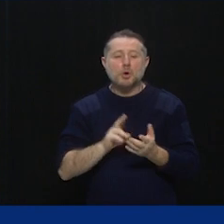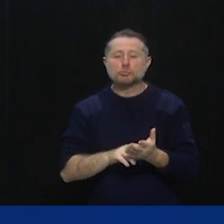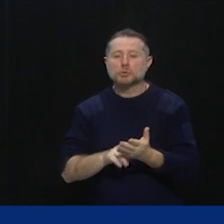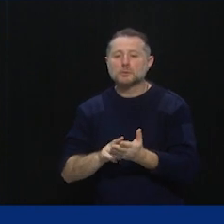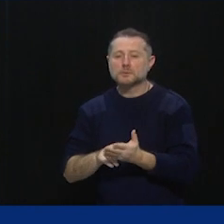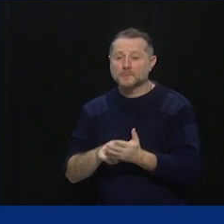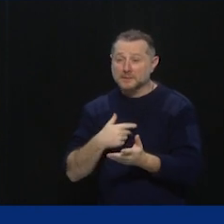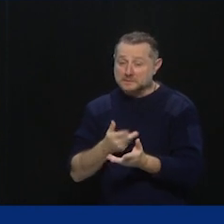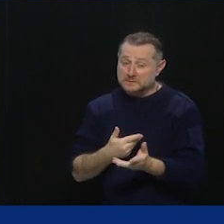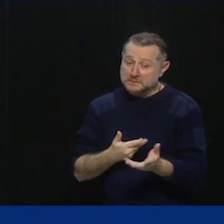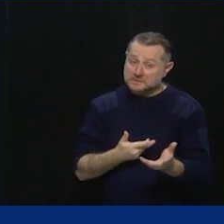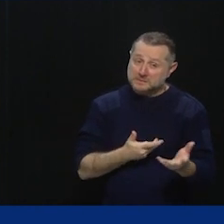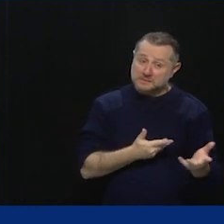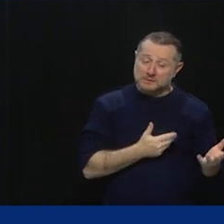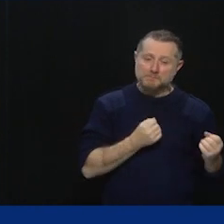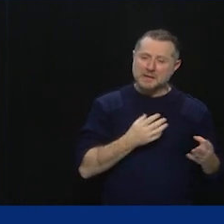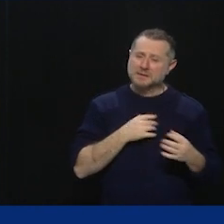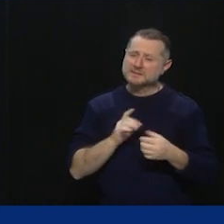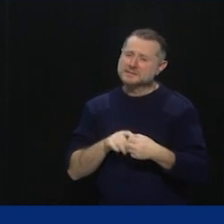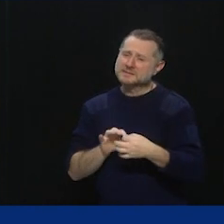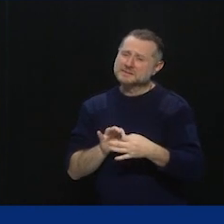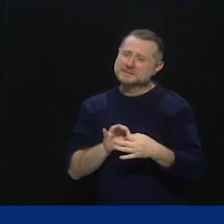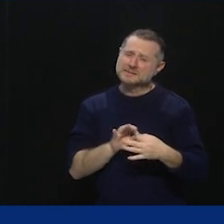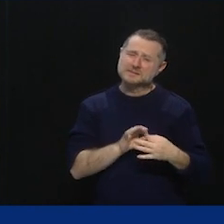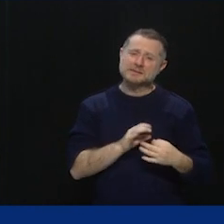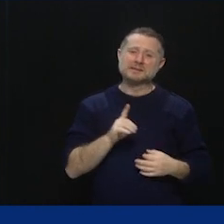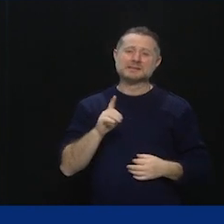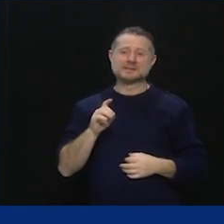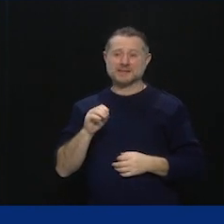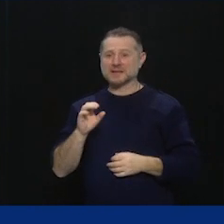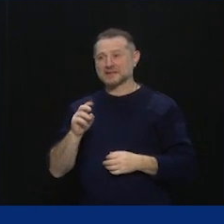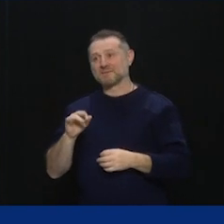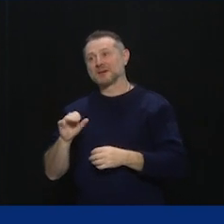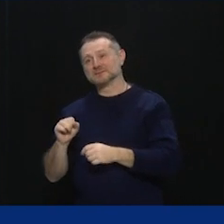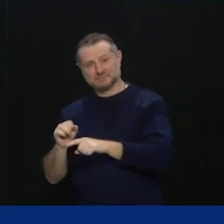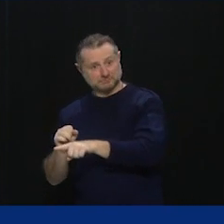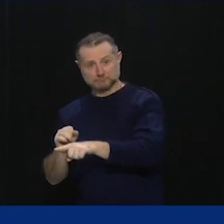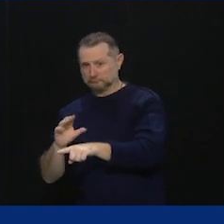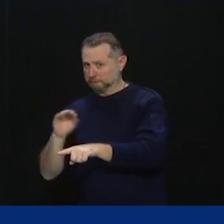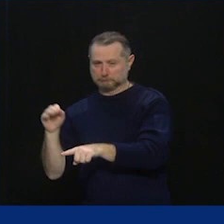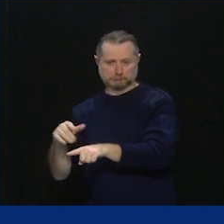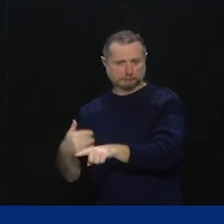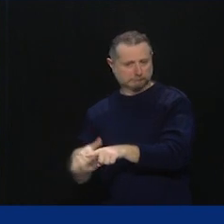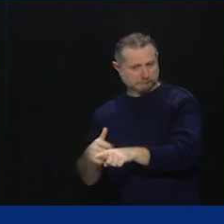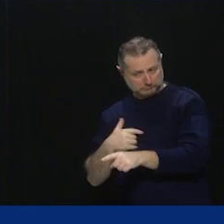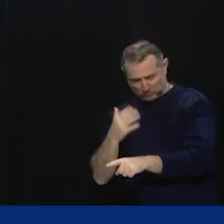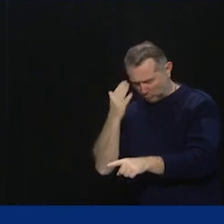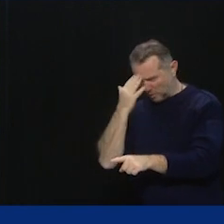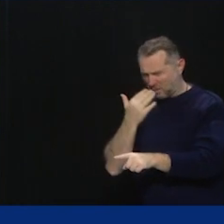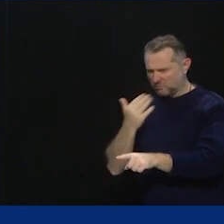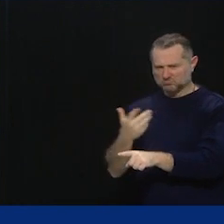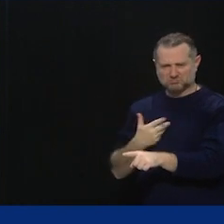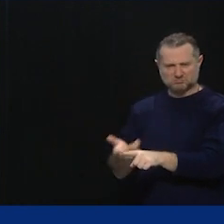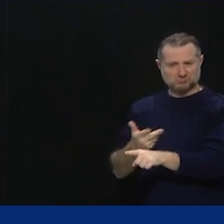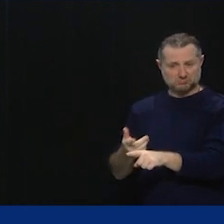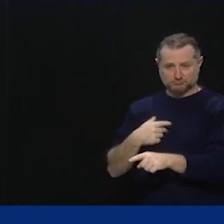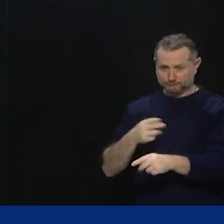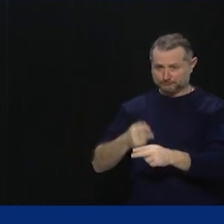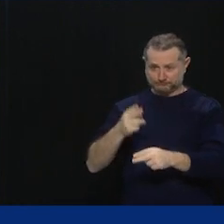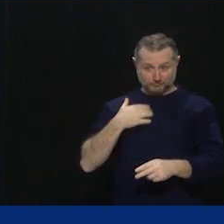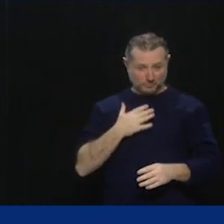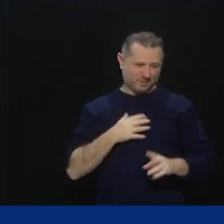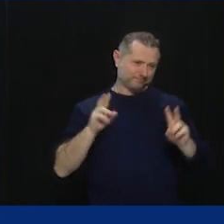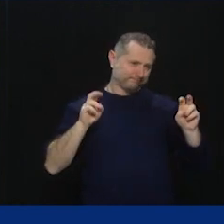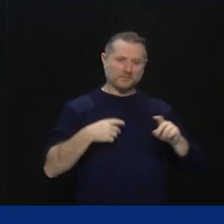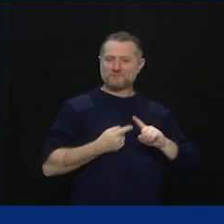whom we know very, very well. Many of them we call friends. And the people that they employ, the local men and women of